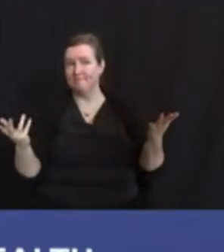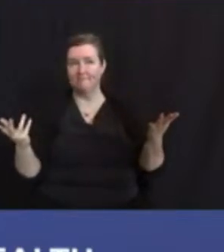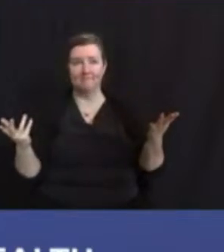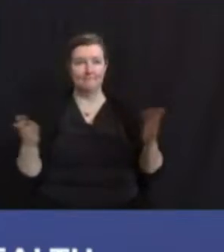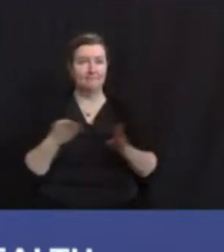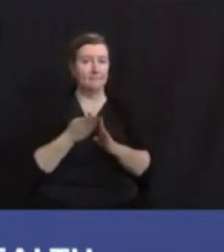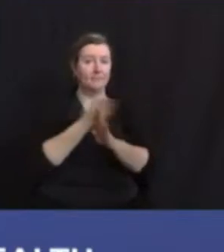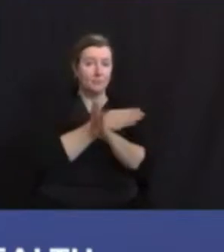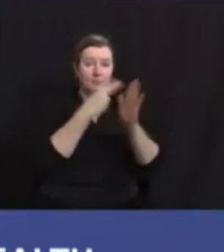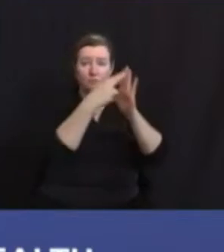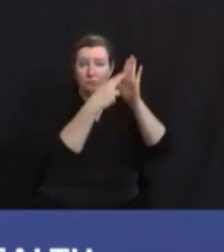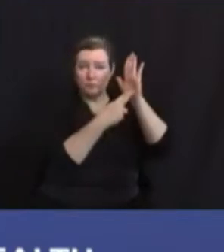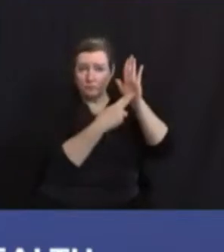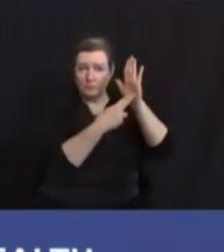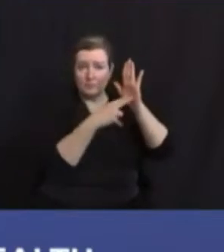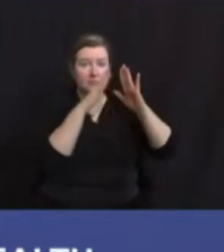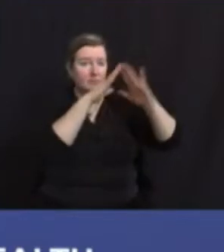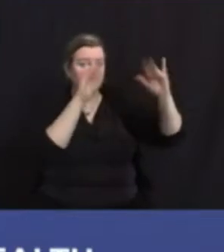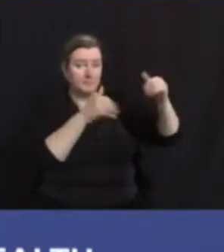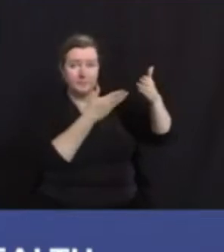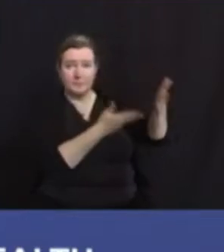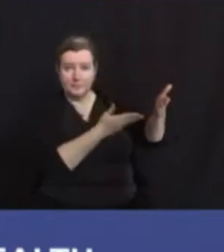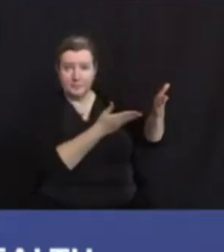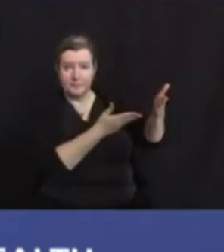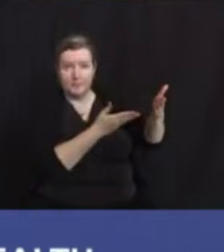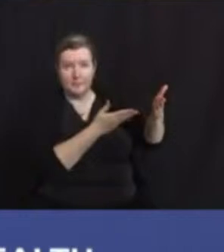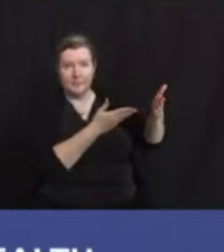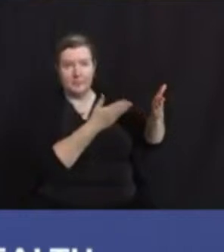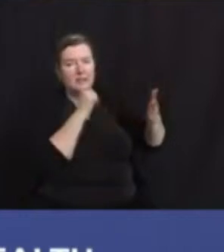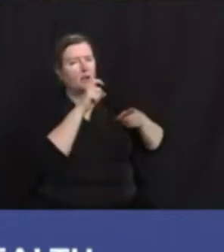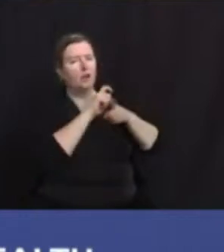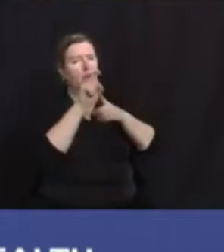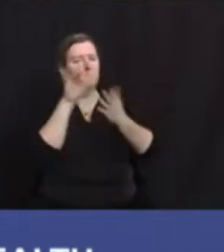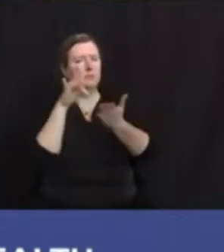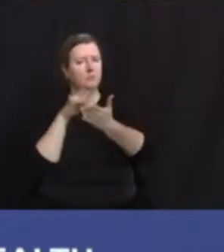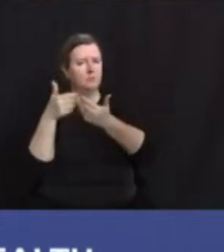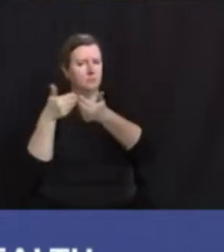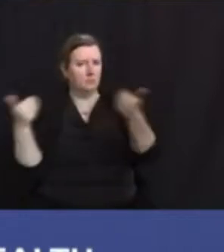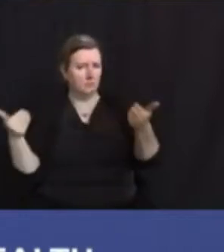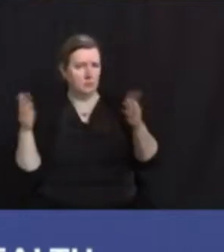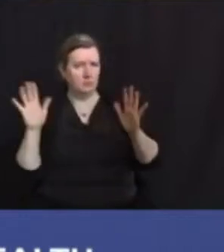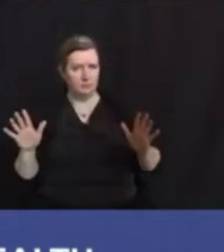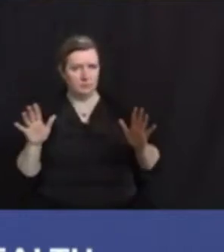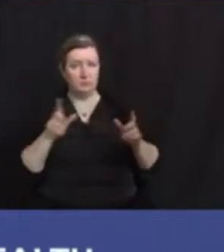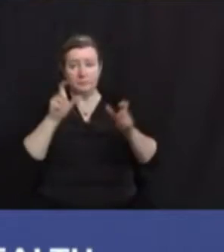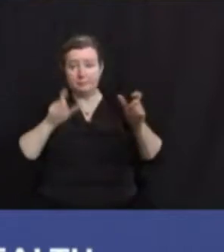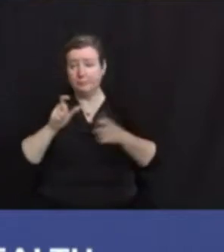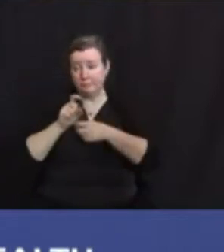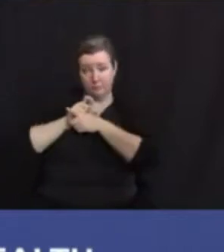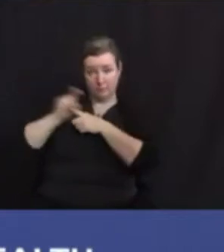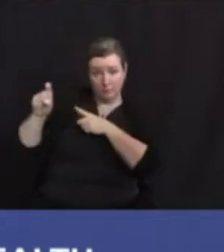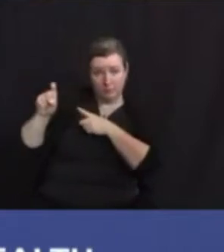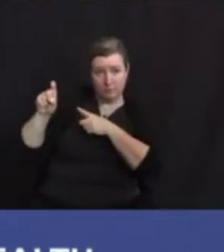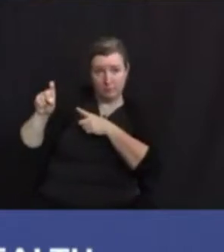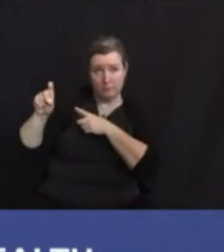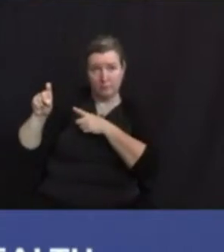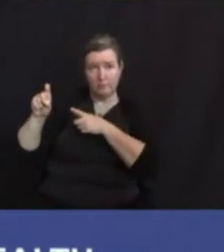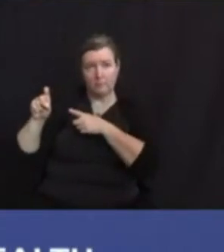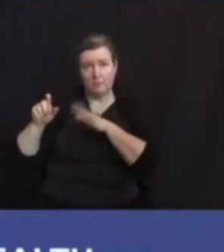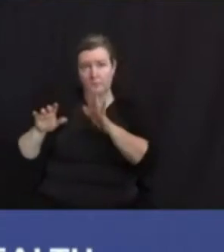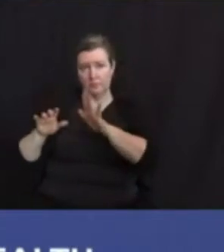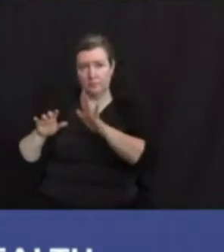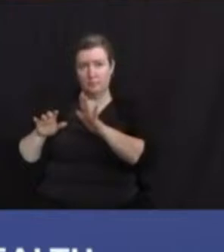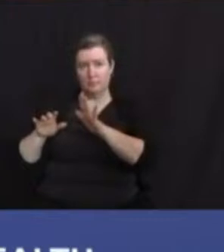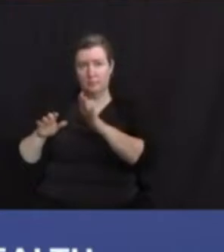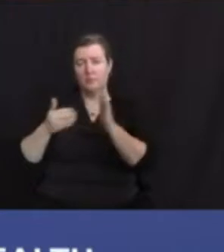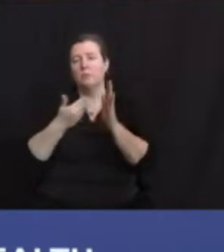pre-registration and the not the call center, but the ability for folks to call to pre-register online.